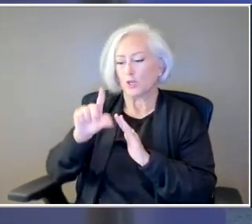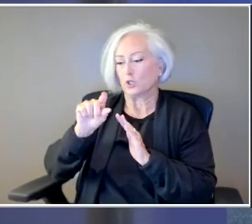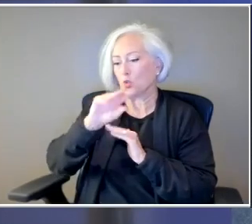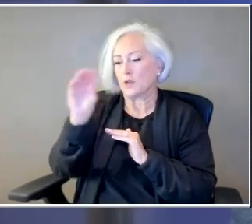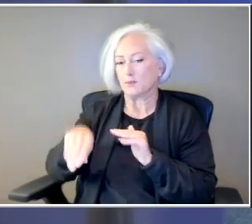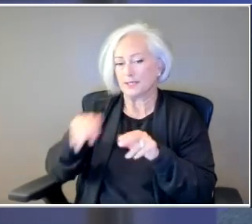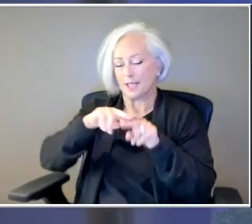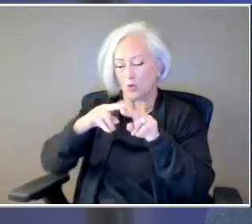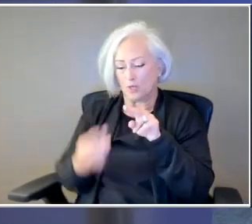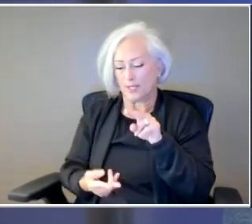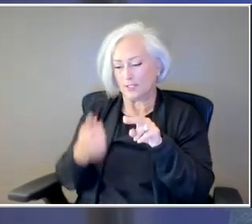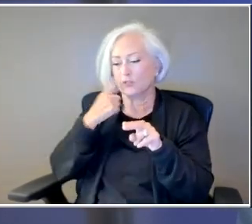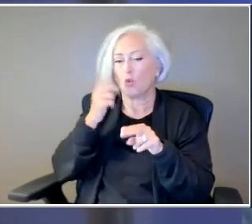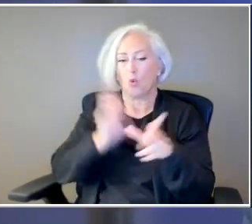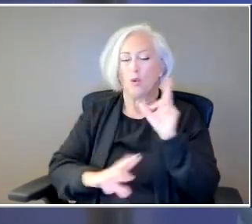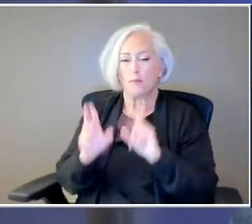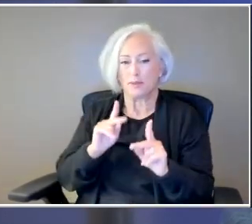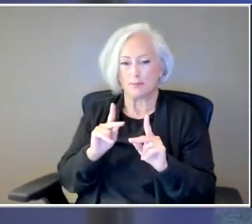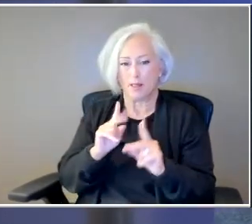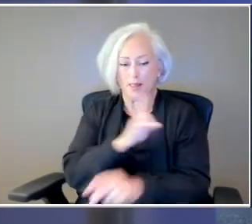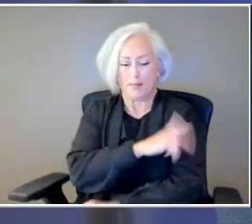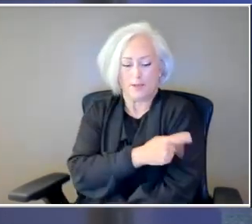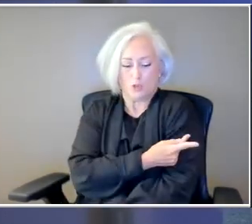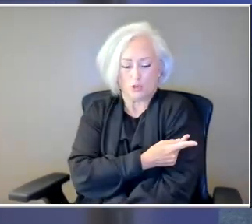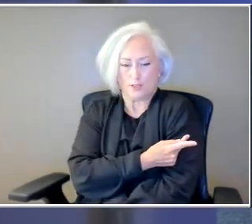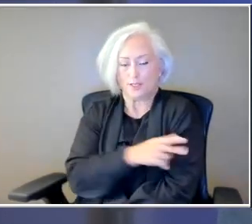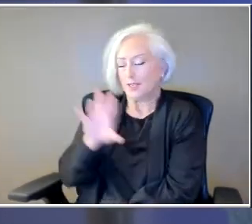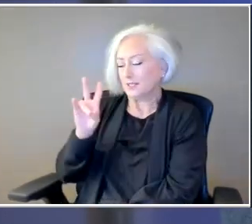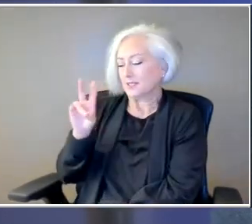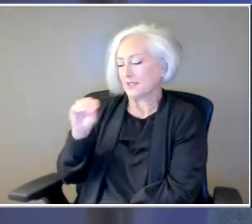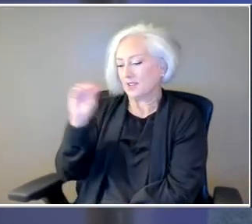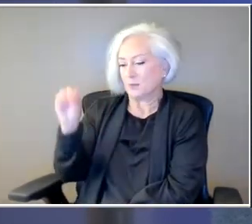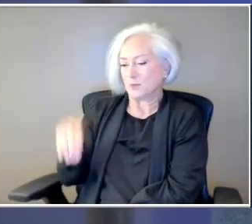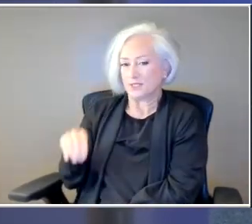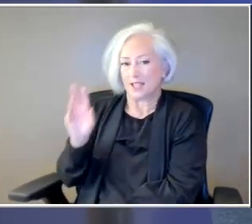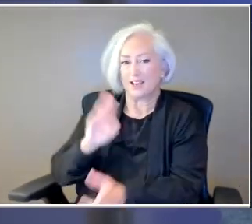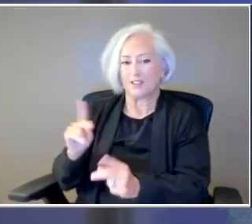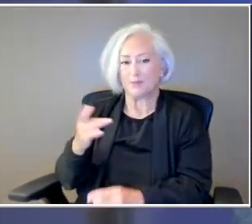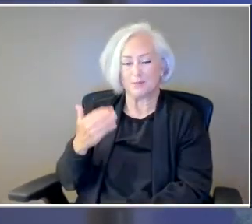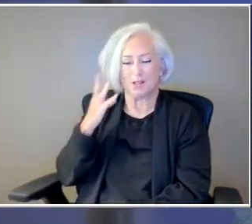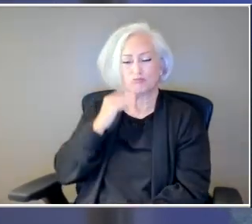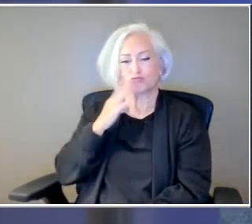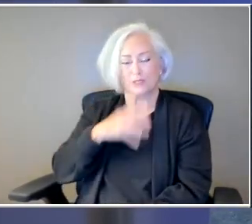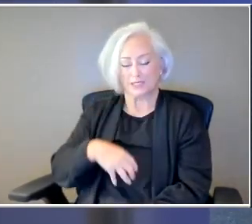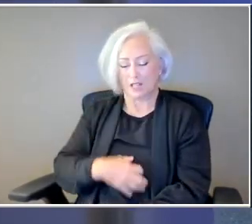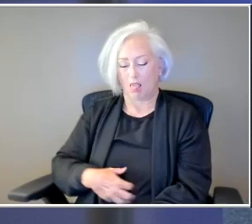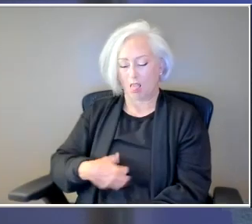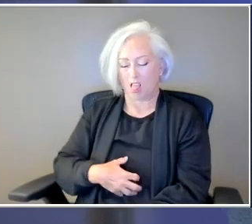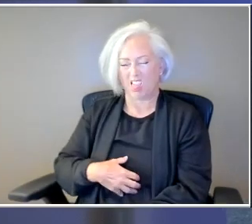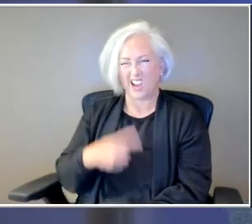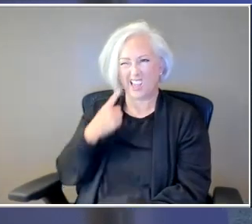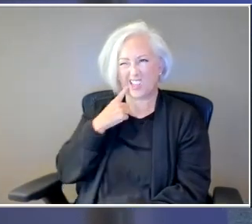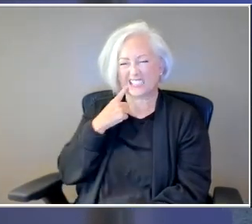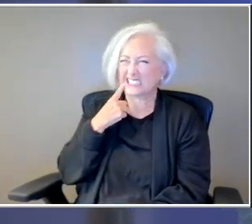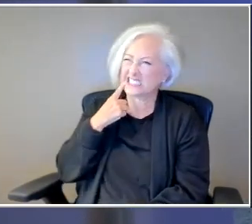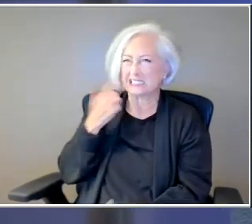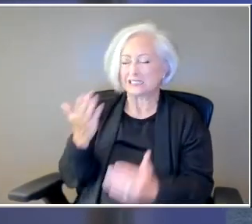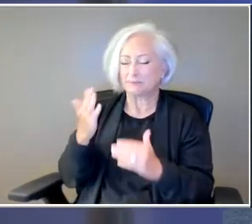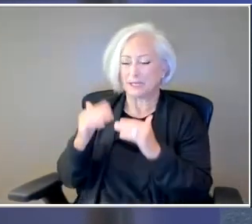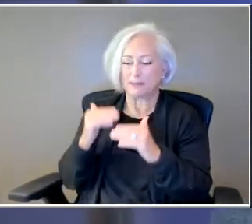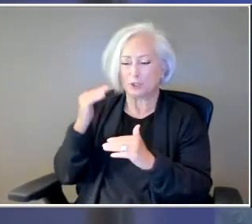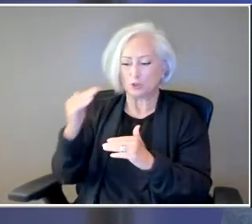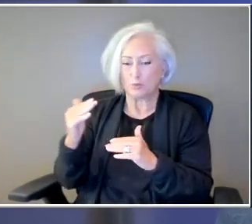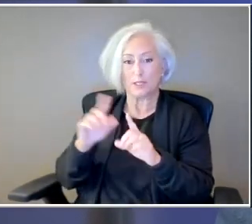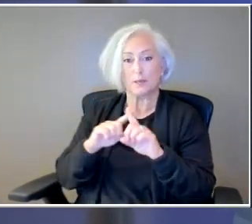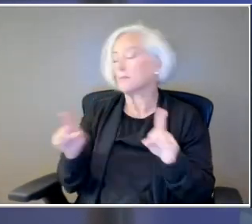And one of the studies showed that 70% of the patients had nausea, and so I'm like, okay, are we overdoing it here? So the drug companies continue to look